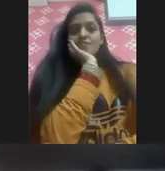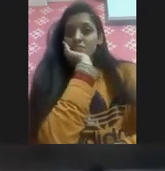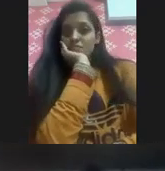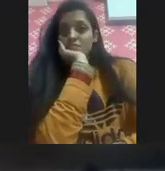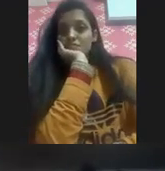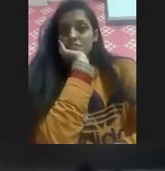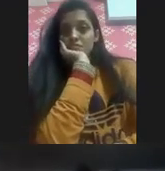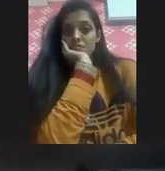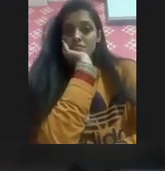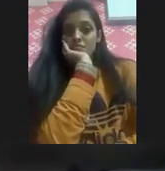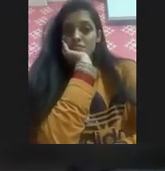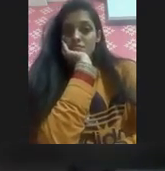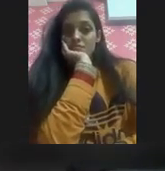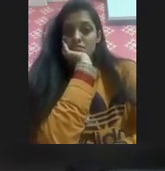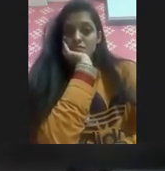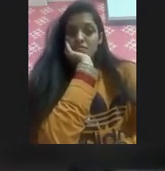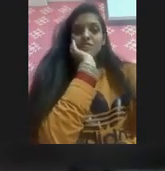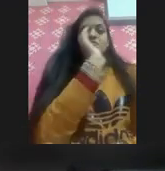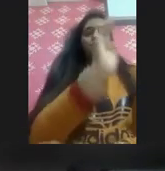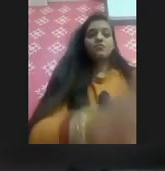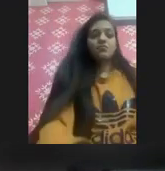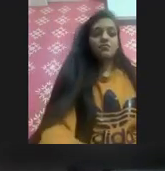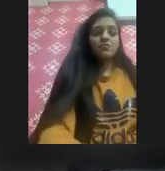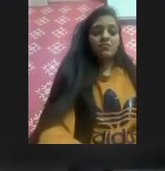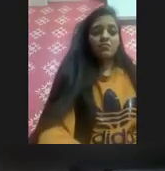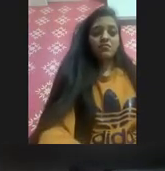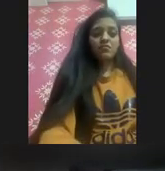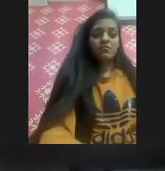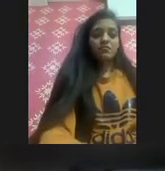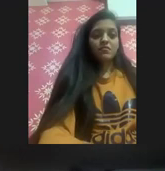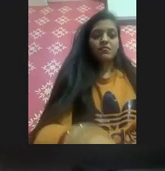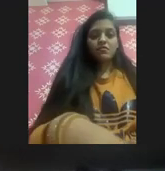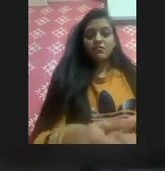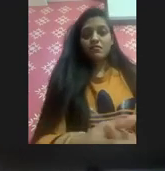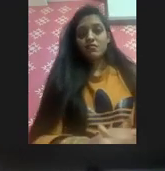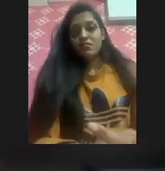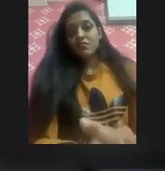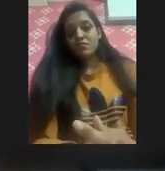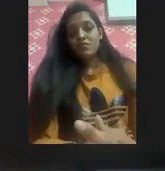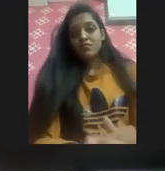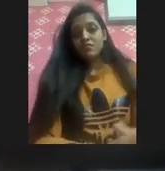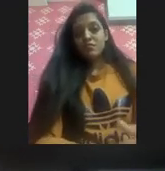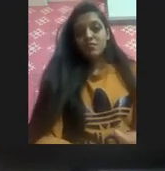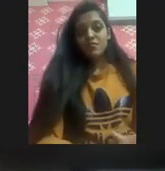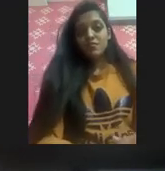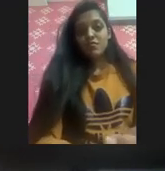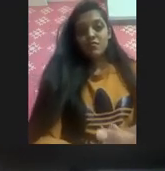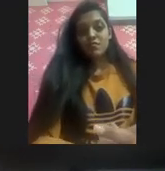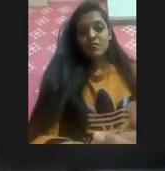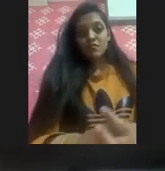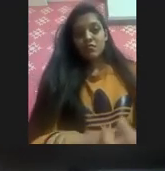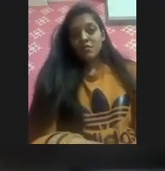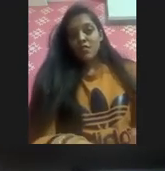on Environmental Law. Is still a case, if I'm not wrong, is still stuck there, or in general, judicial remedies